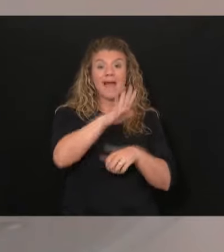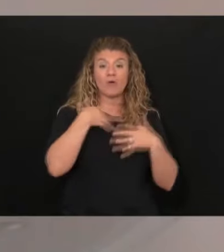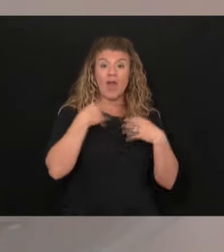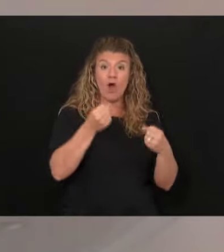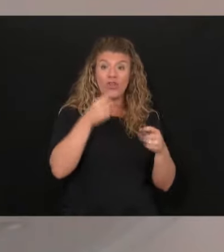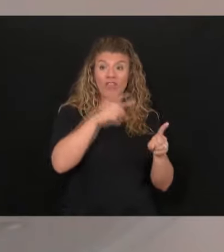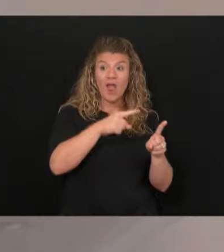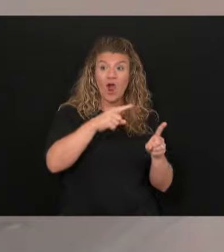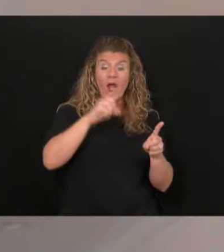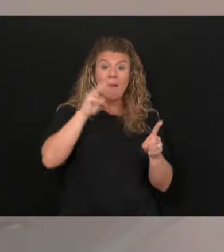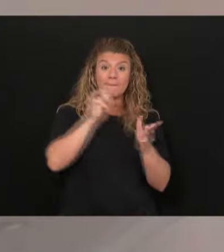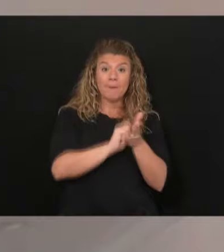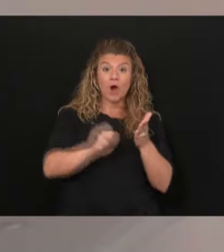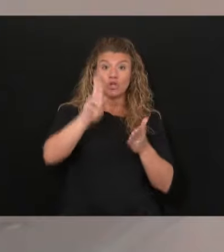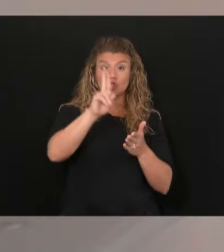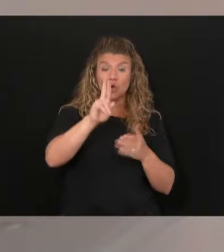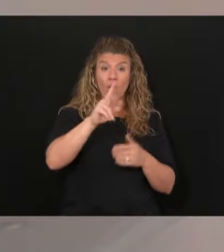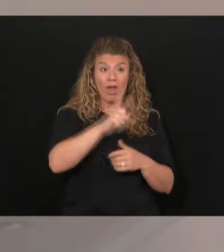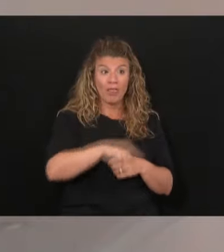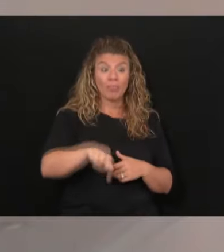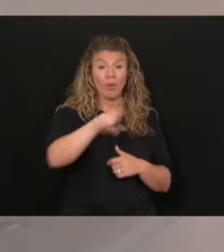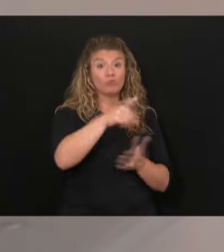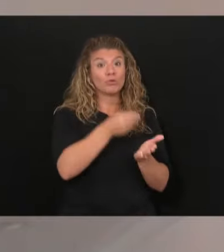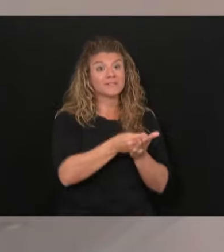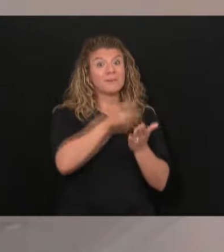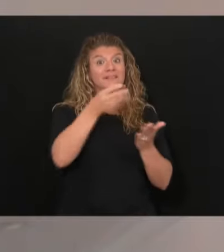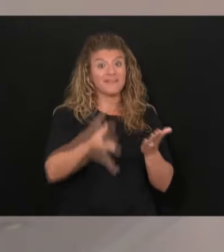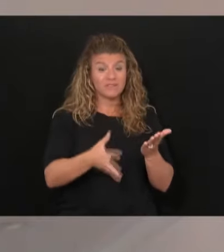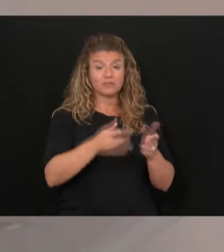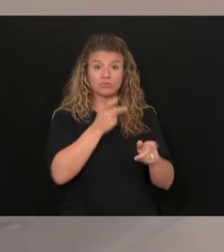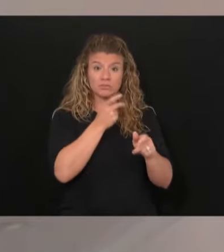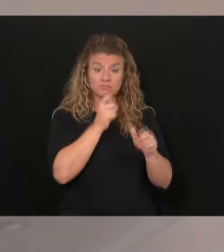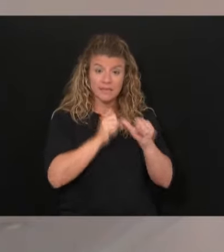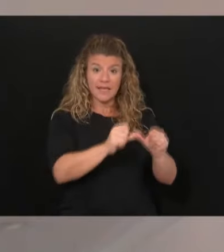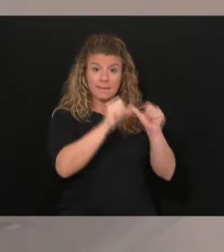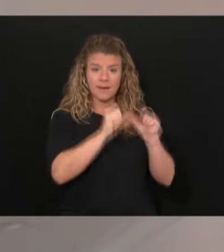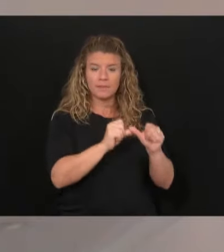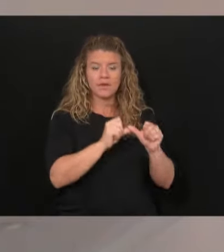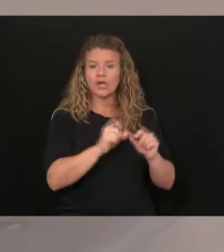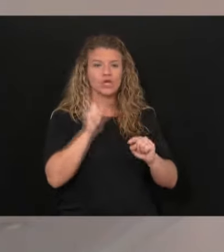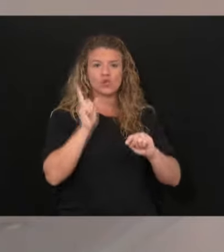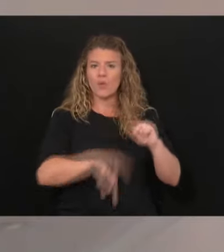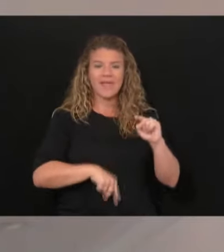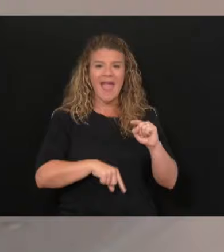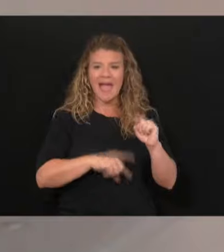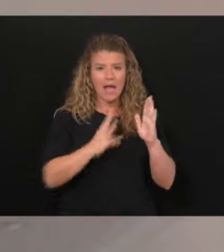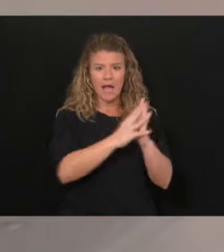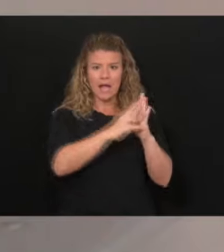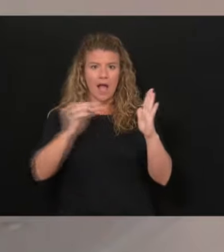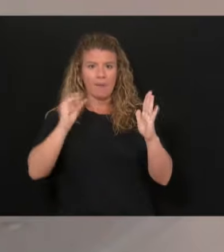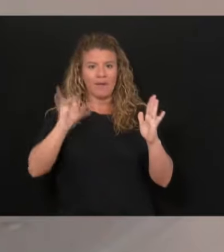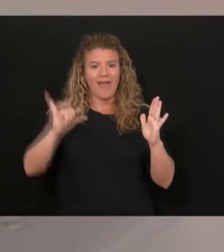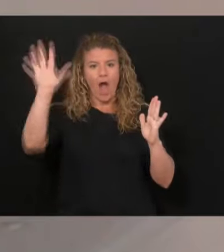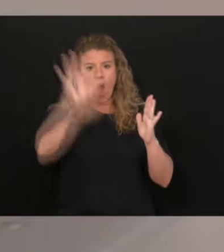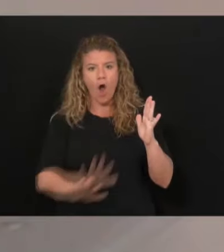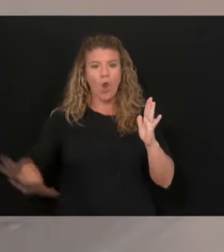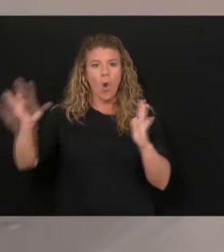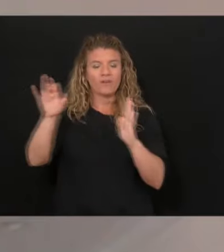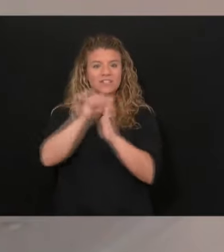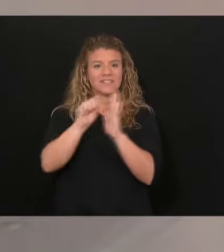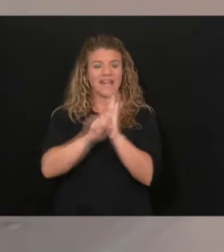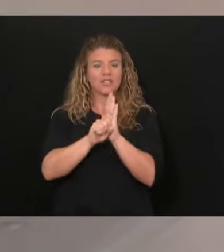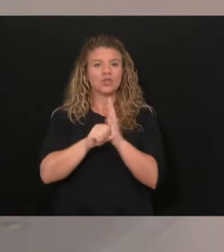Marshall, are really expensive to keep up. So we really can't afford to try to replicate those in all areas of the state. So creating